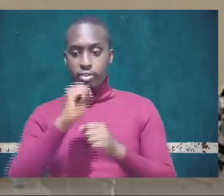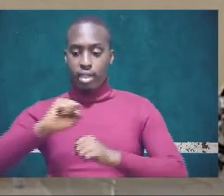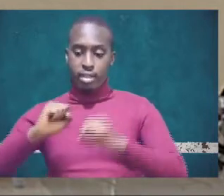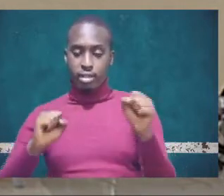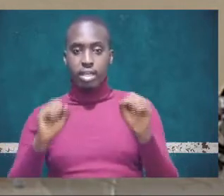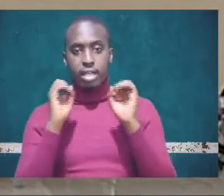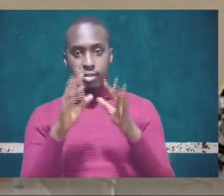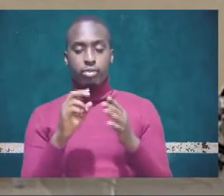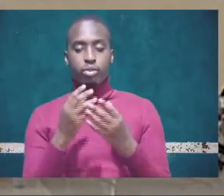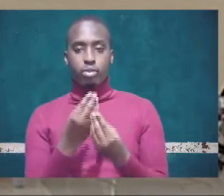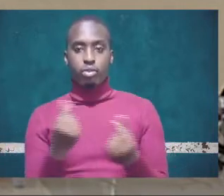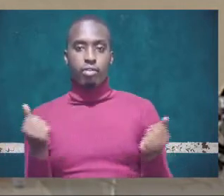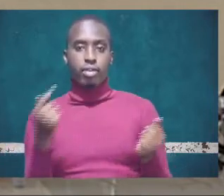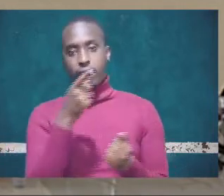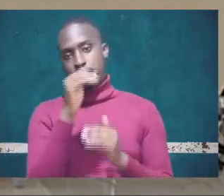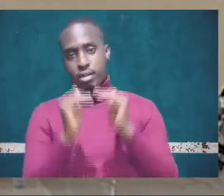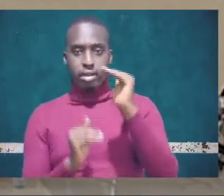solving the equations.